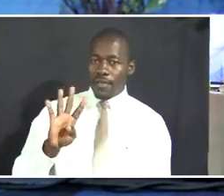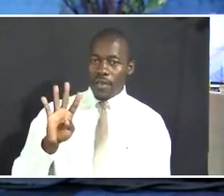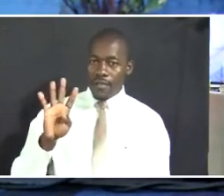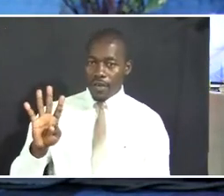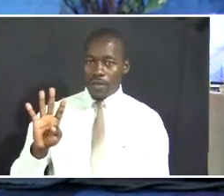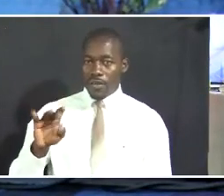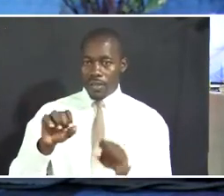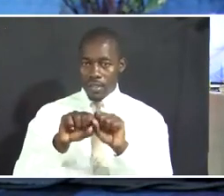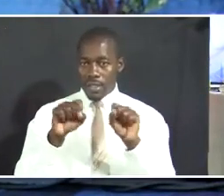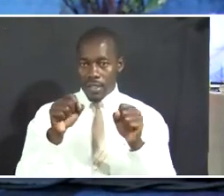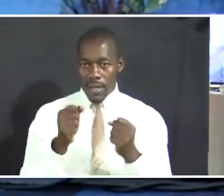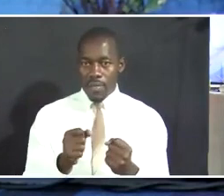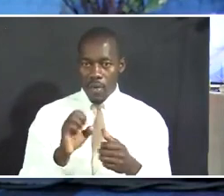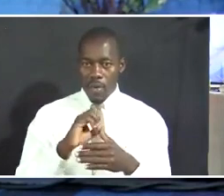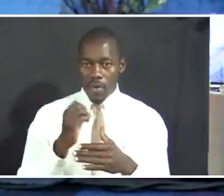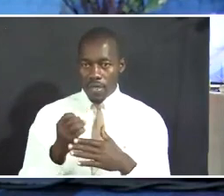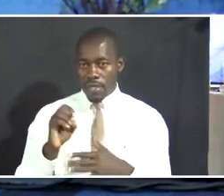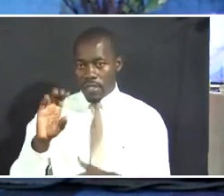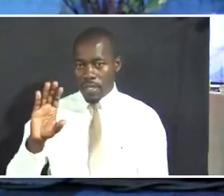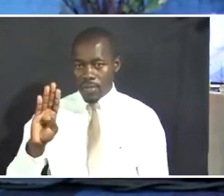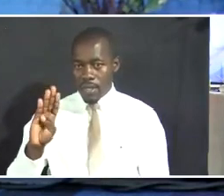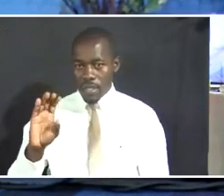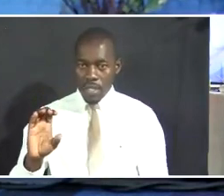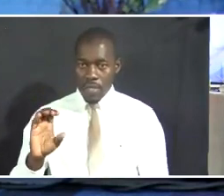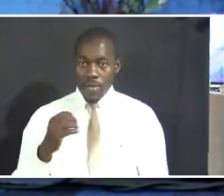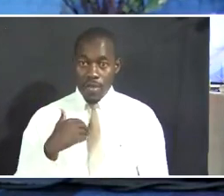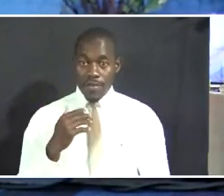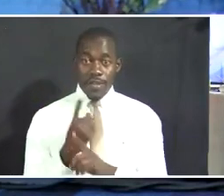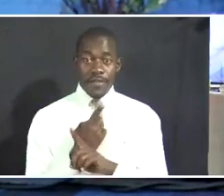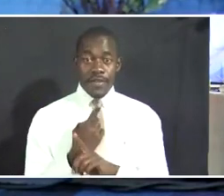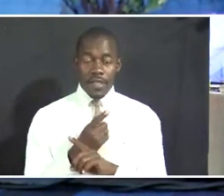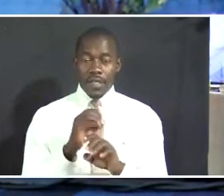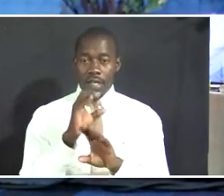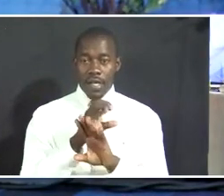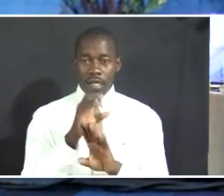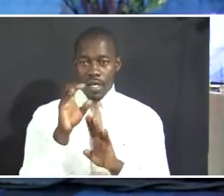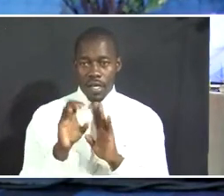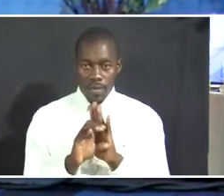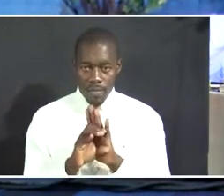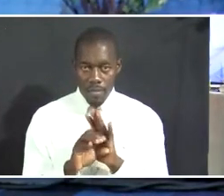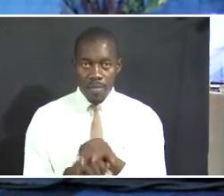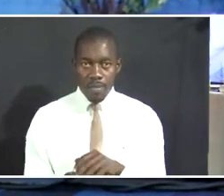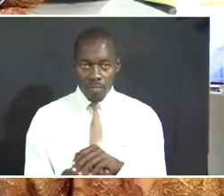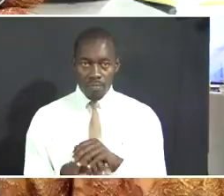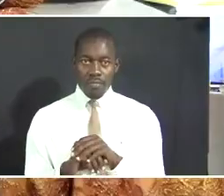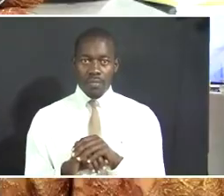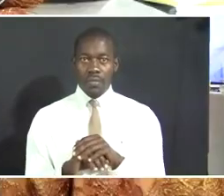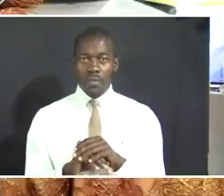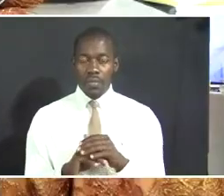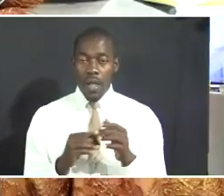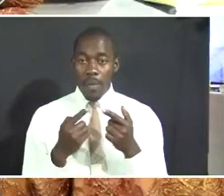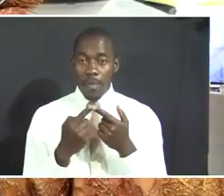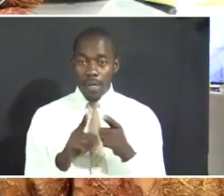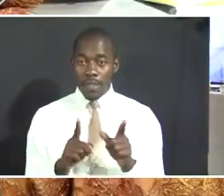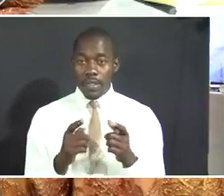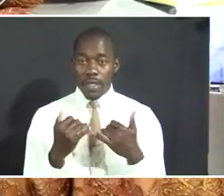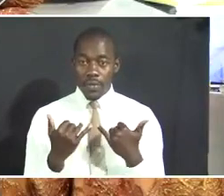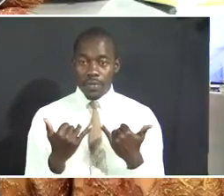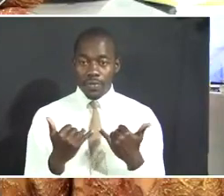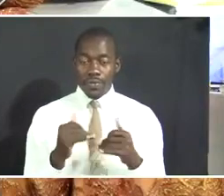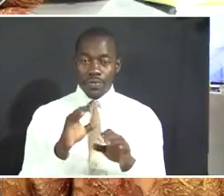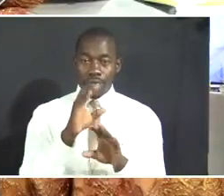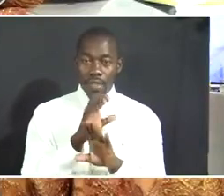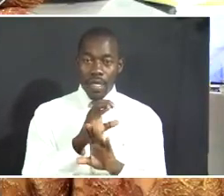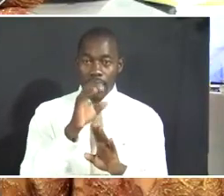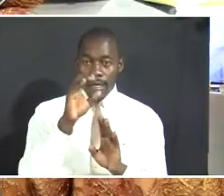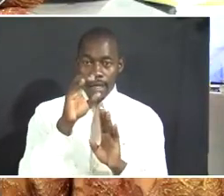of curriculum. Now, it is at times those curriculums may be at variance with